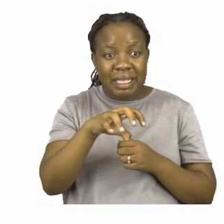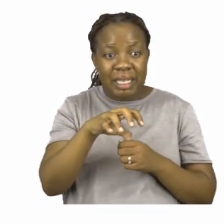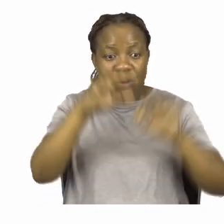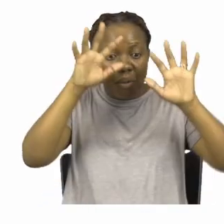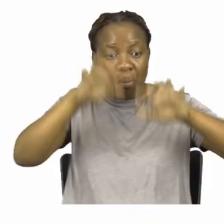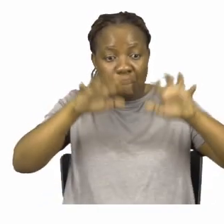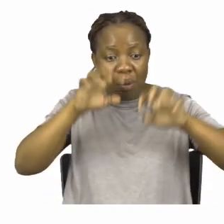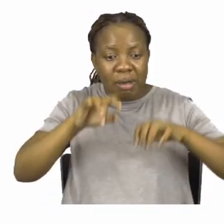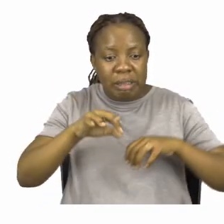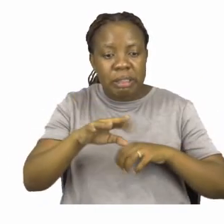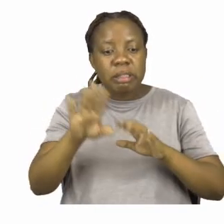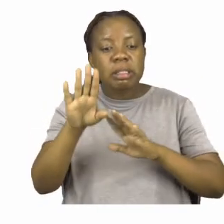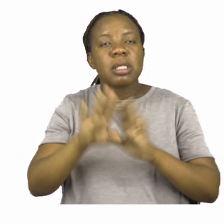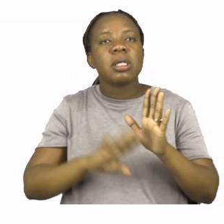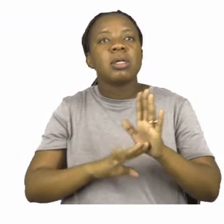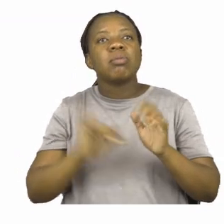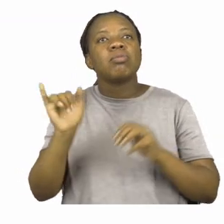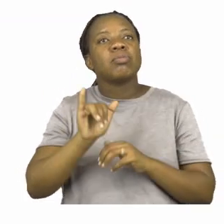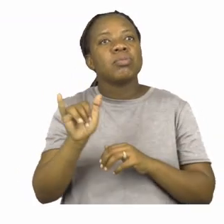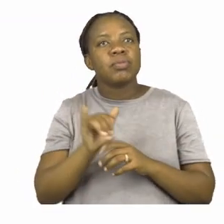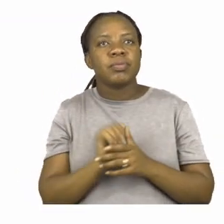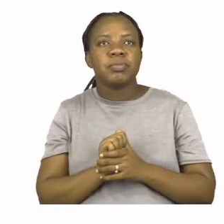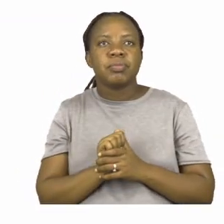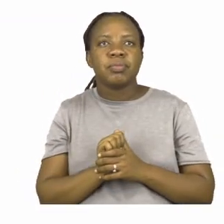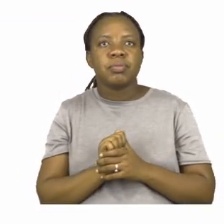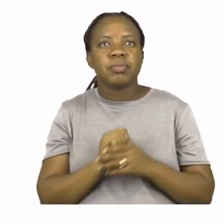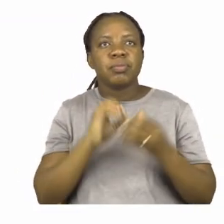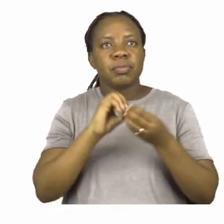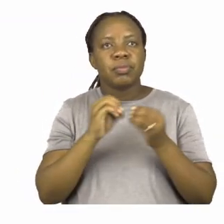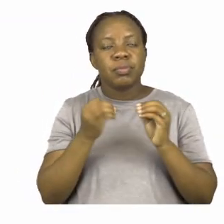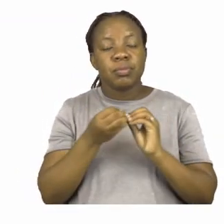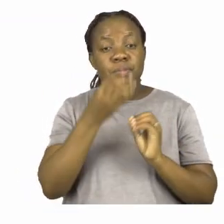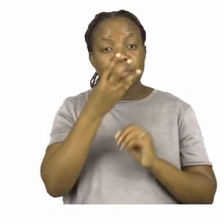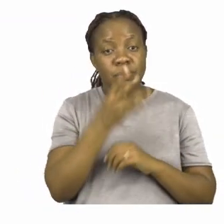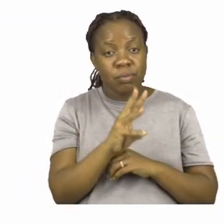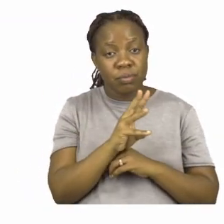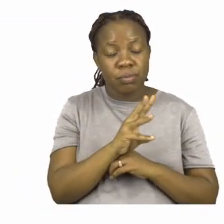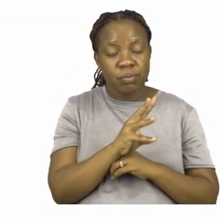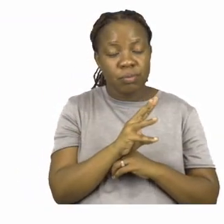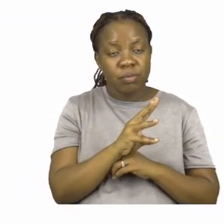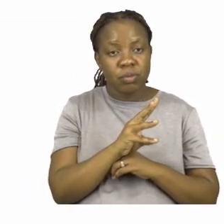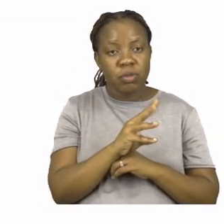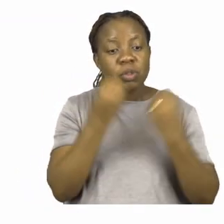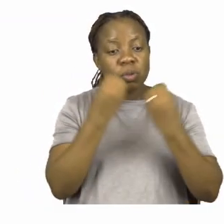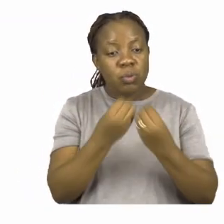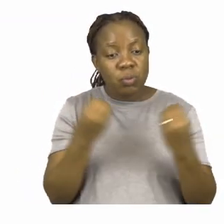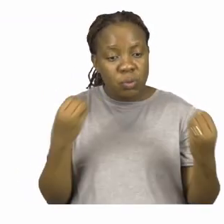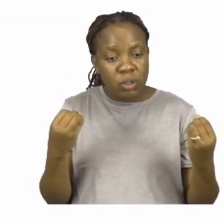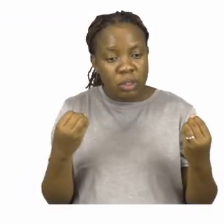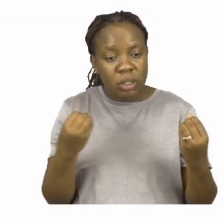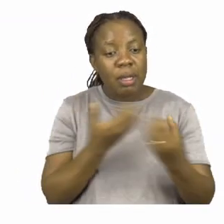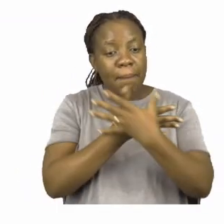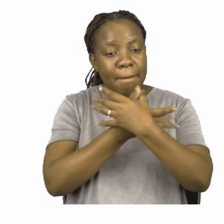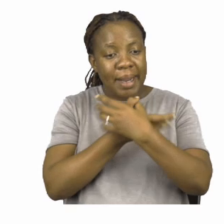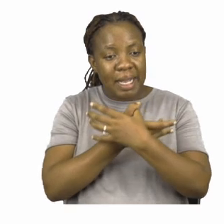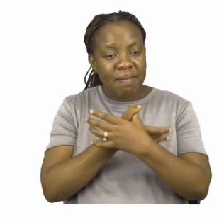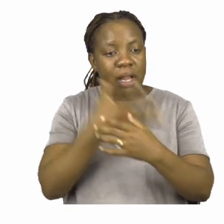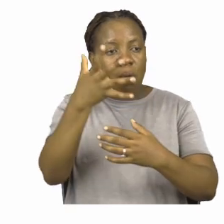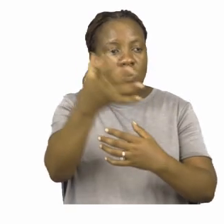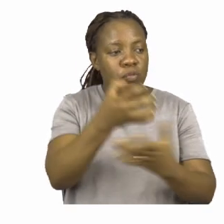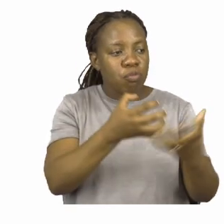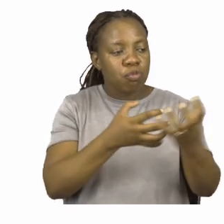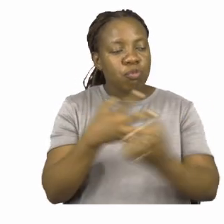rain? 6. How many children caught the butterflies? And number